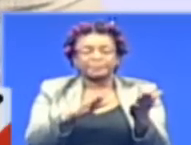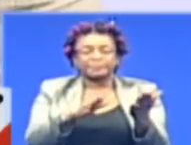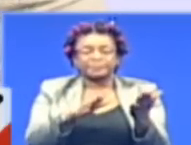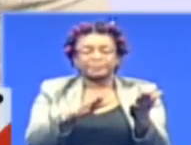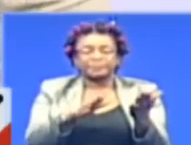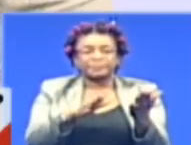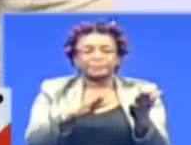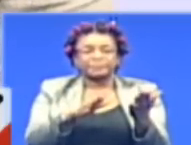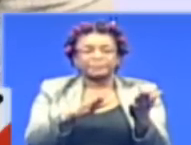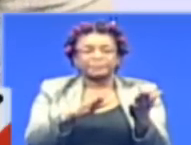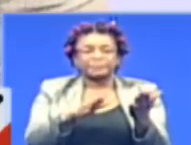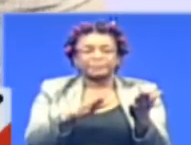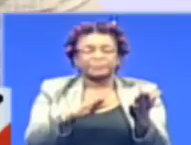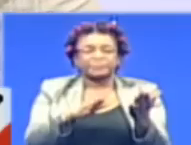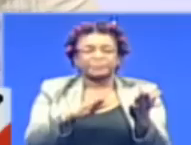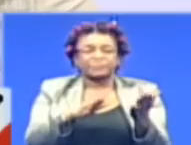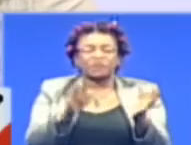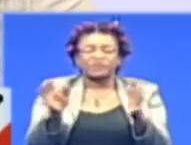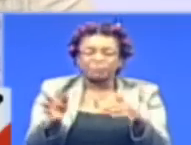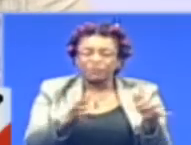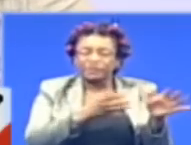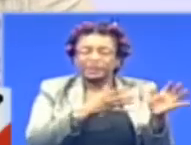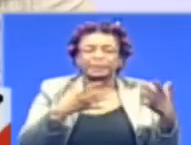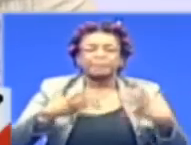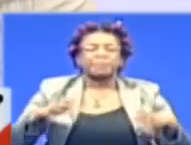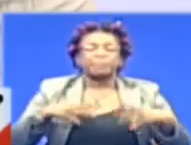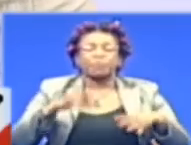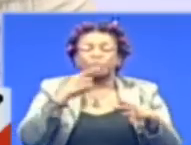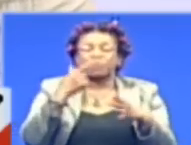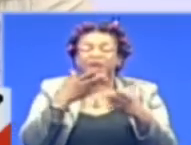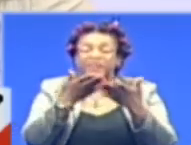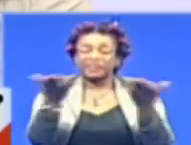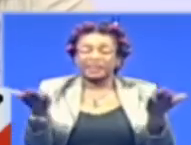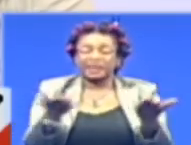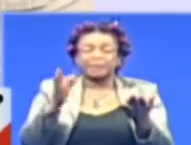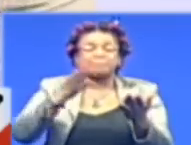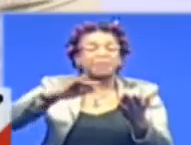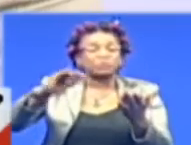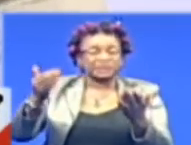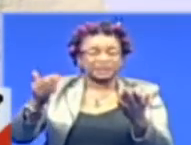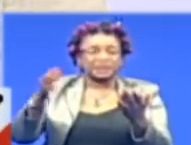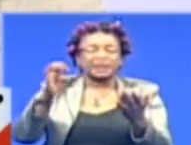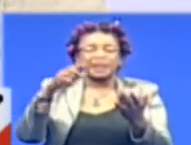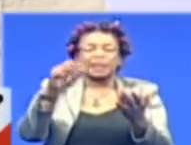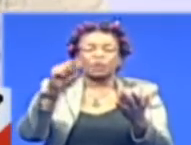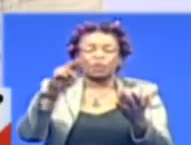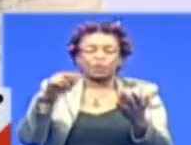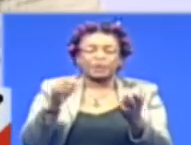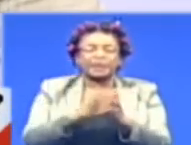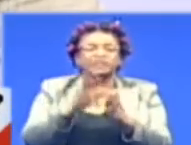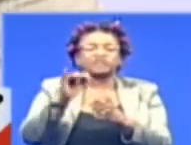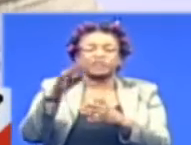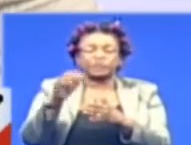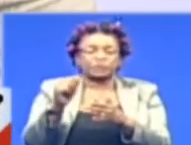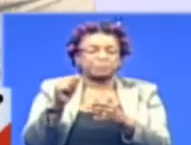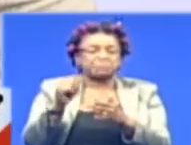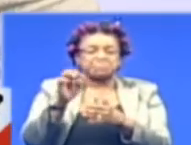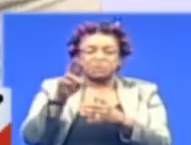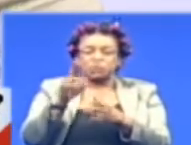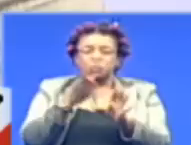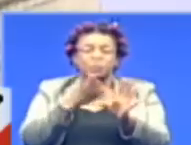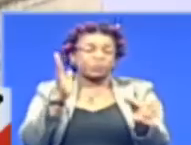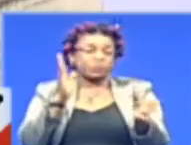removing people who have settled in Mount Terengganu and Cherengani have been done, the EU withdrew the